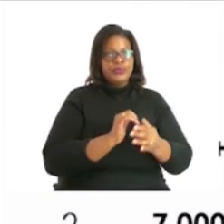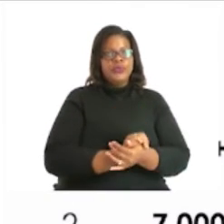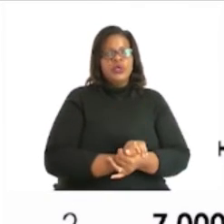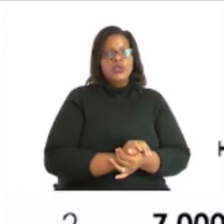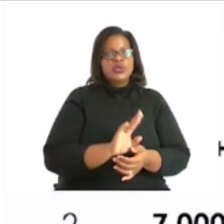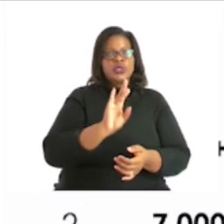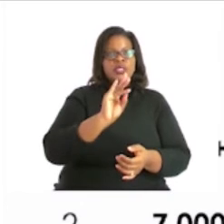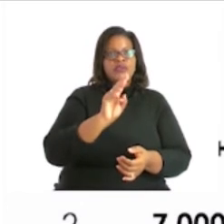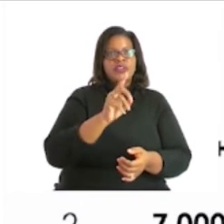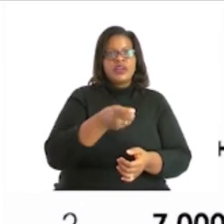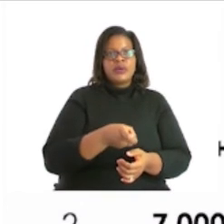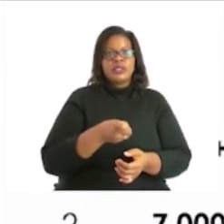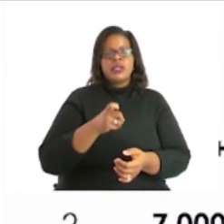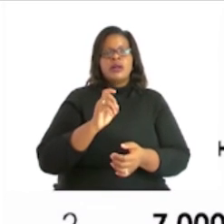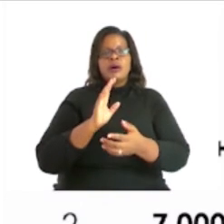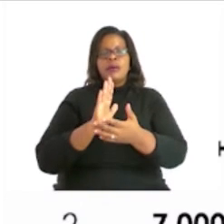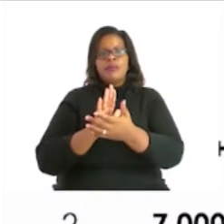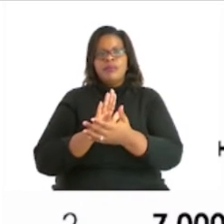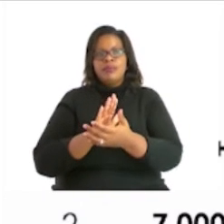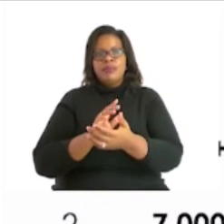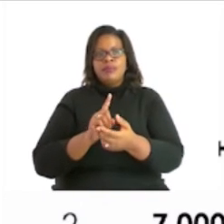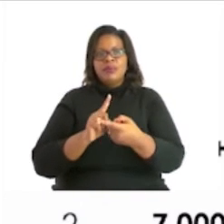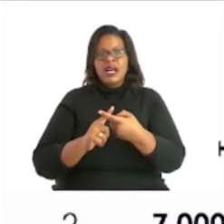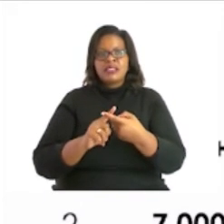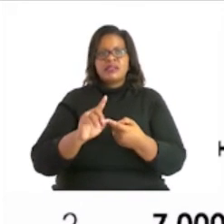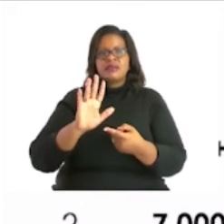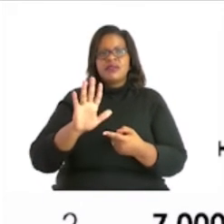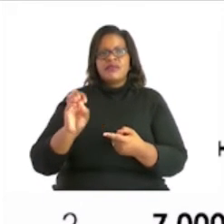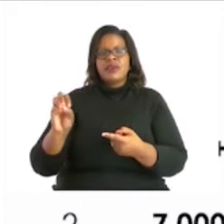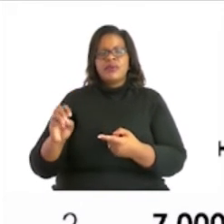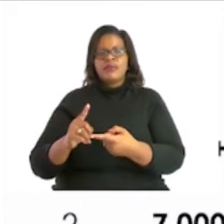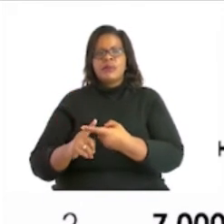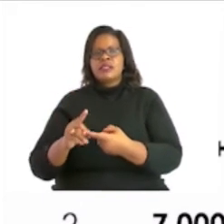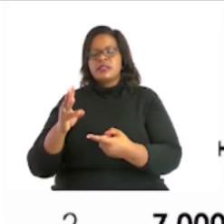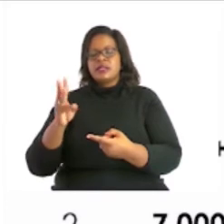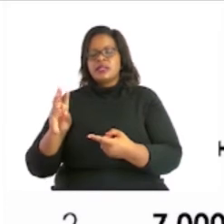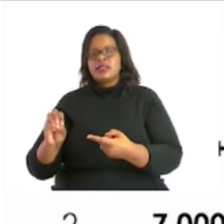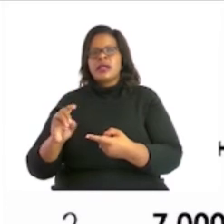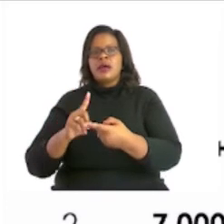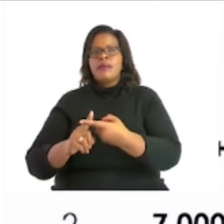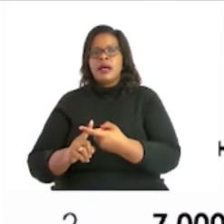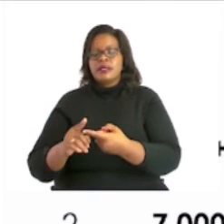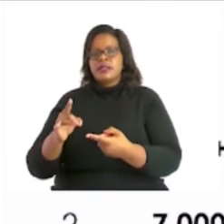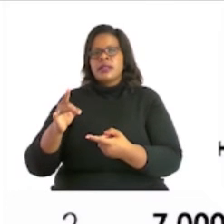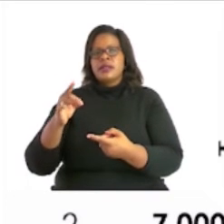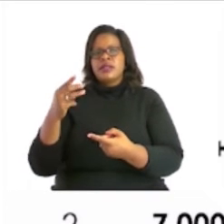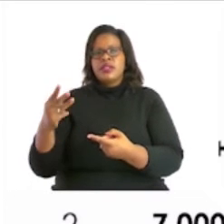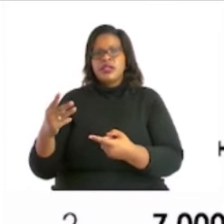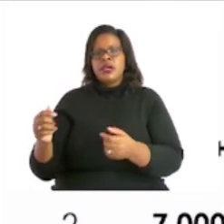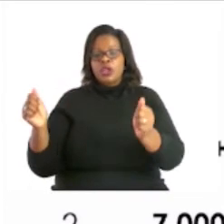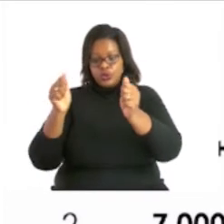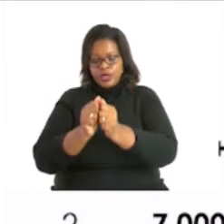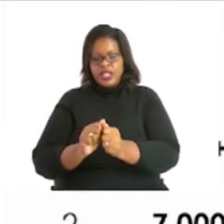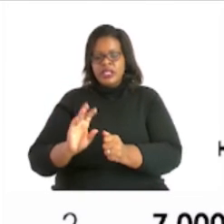7,000 plus 500 plus 60 plus 3. If we add it together, it will give